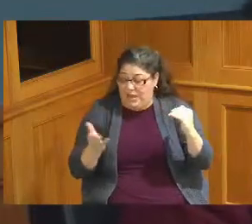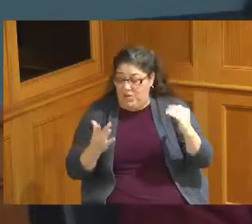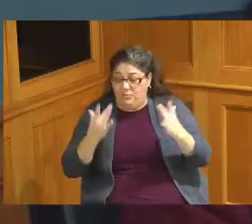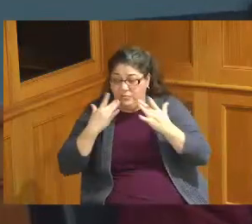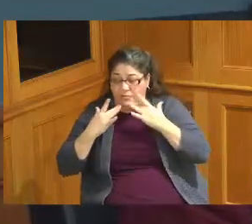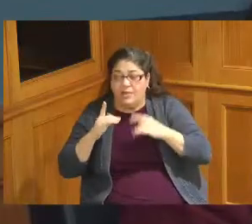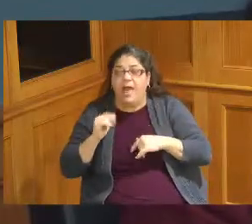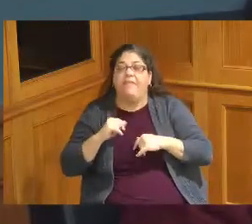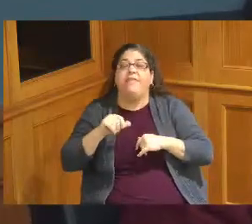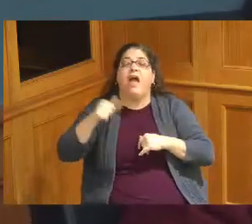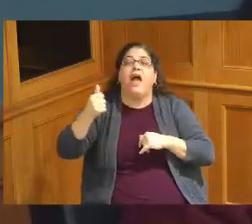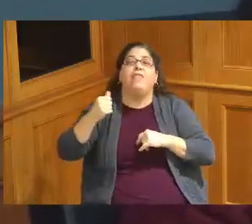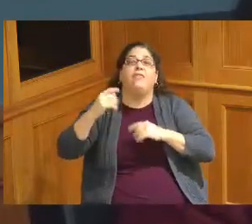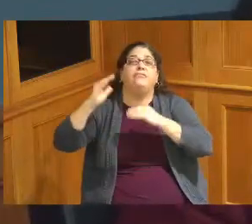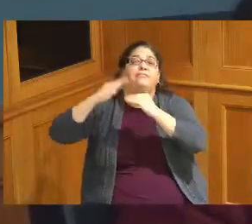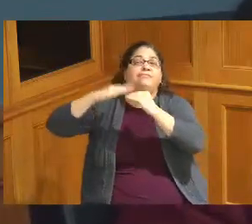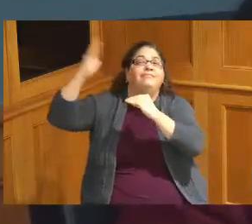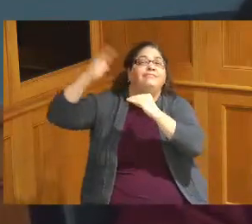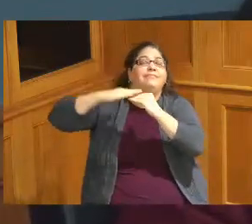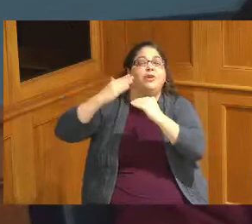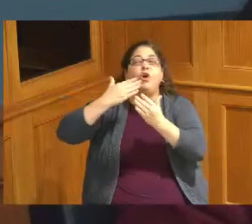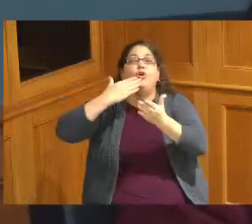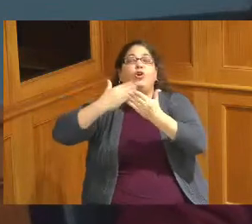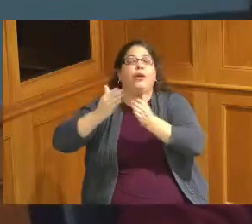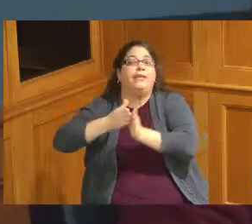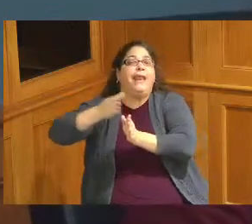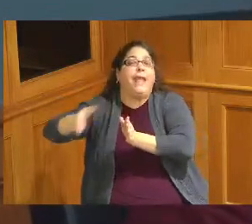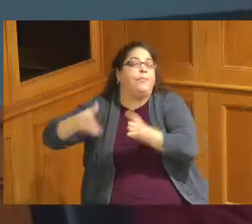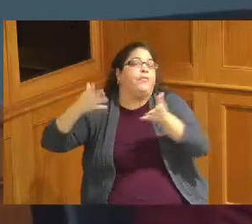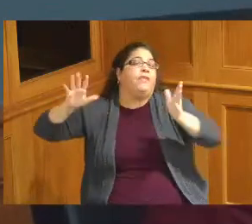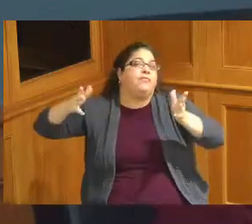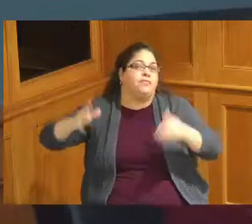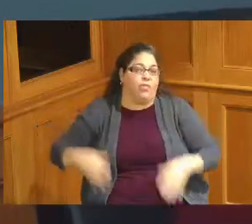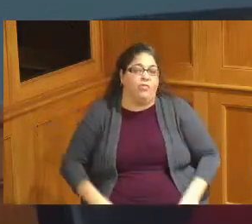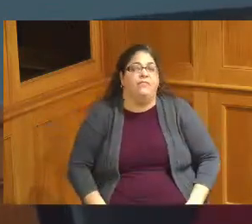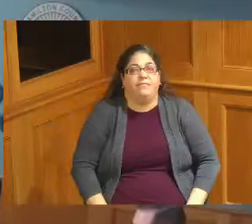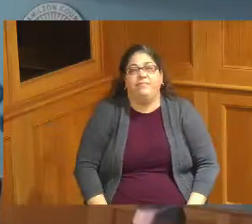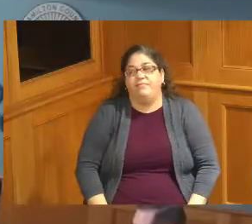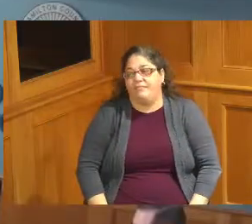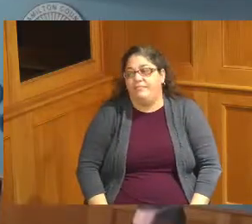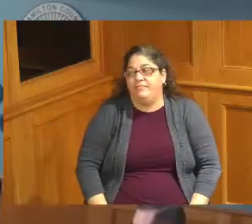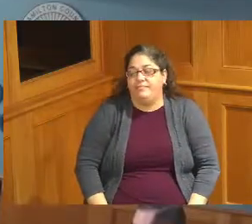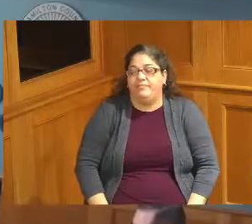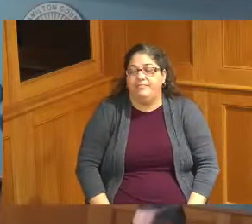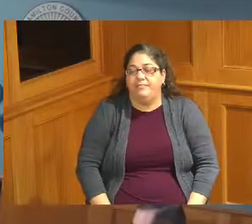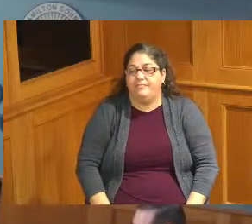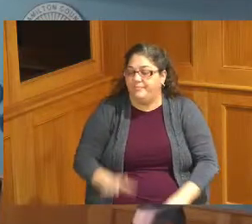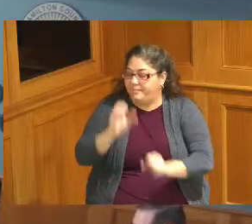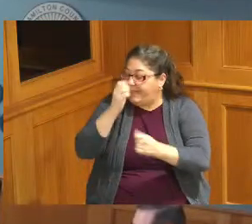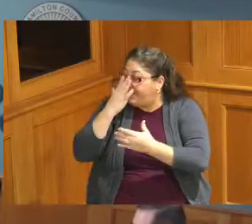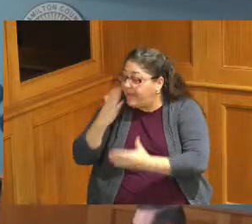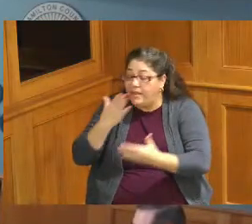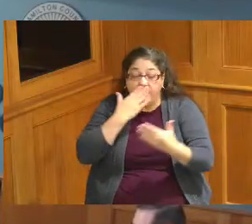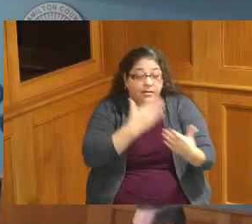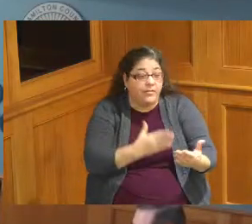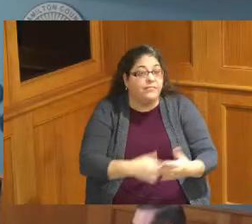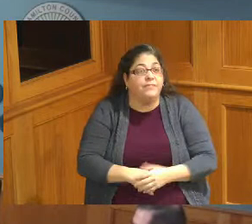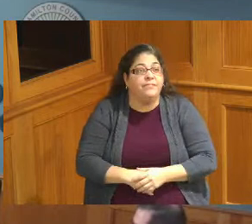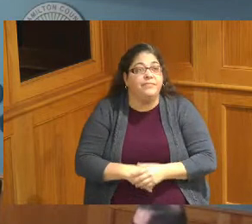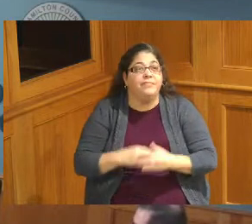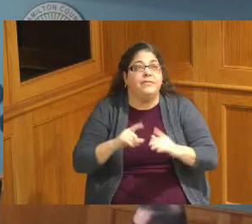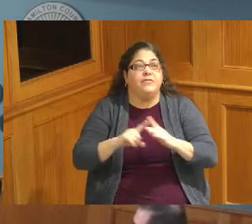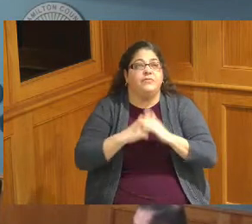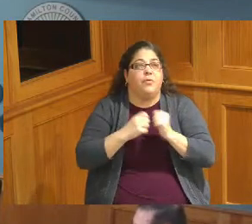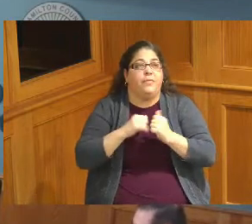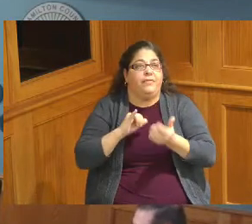be good neighbors and do? And that's my concern. Thank you. Thank you for that. I guess I'll start at